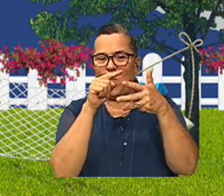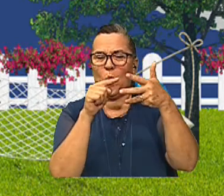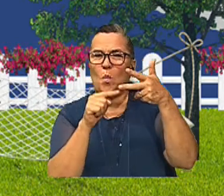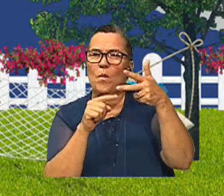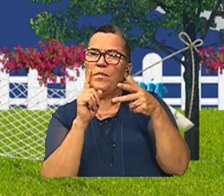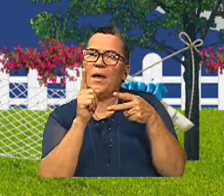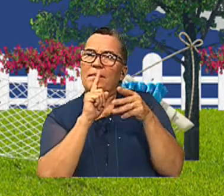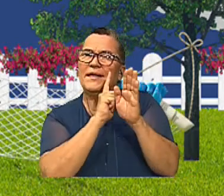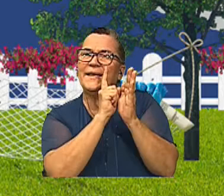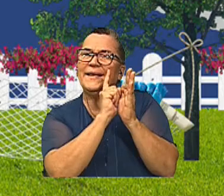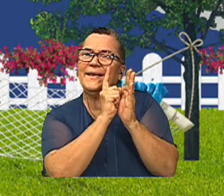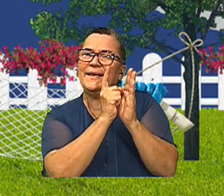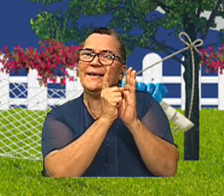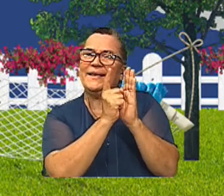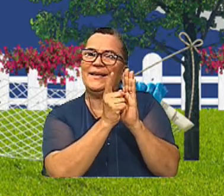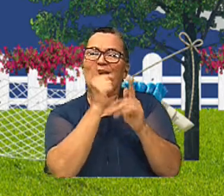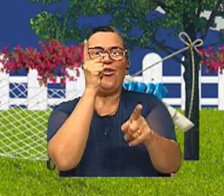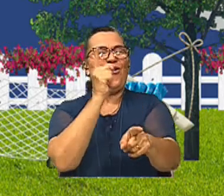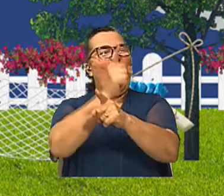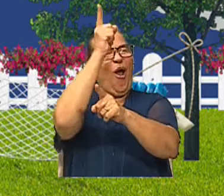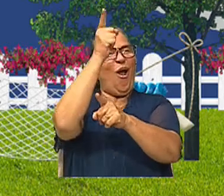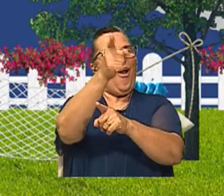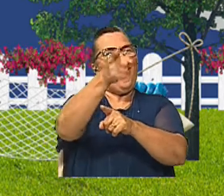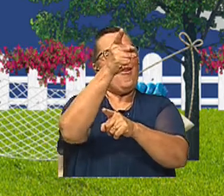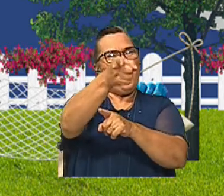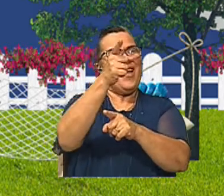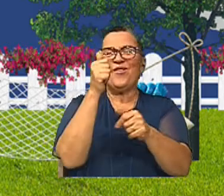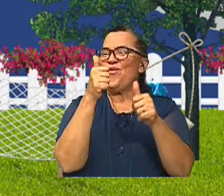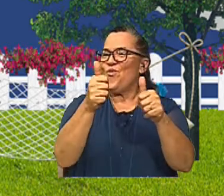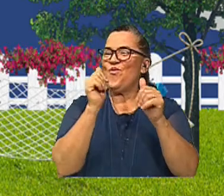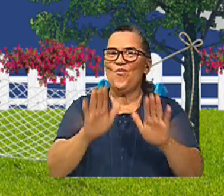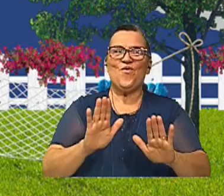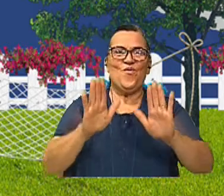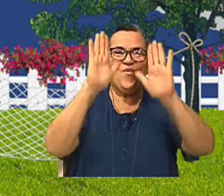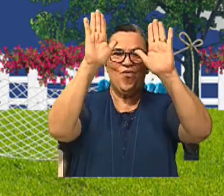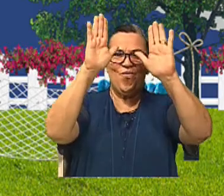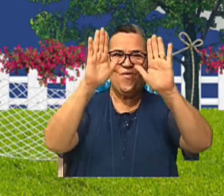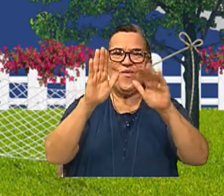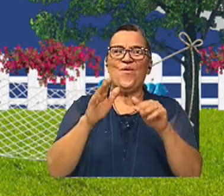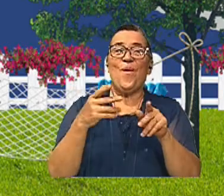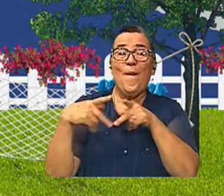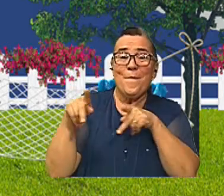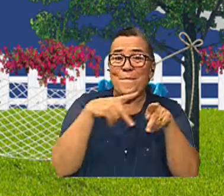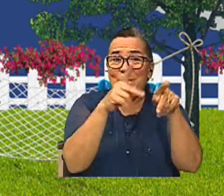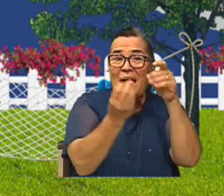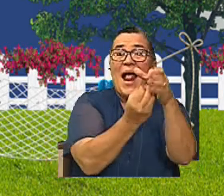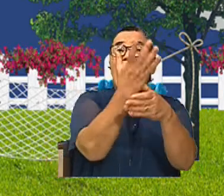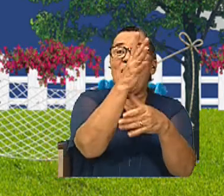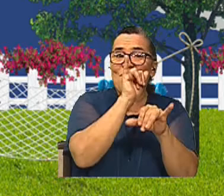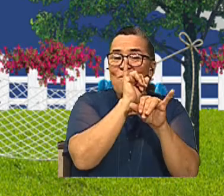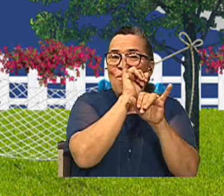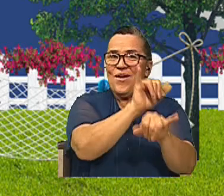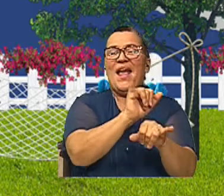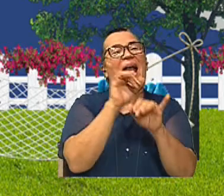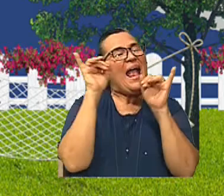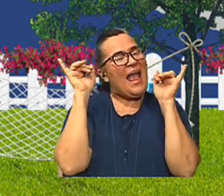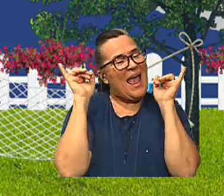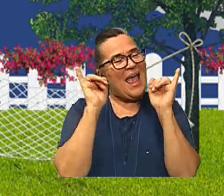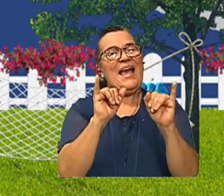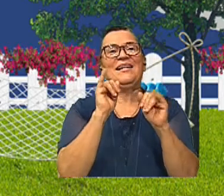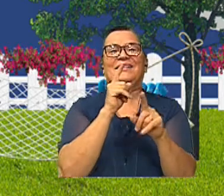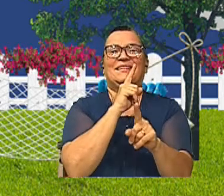Time. Correct. You're doing it great. A trip to the volcano. That's the right